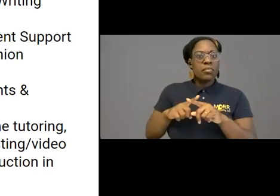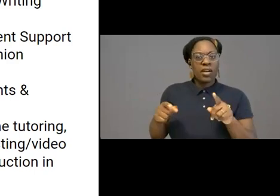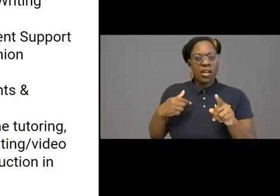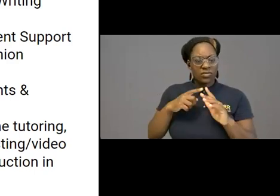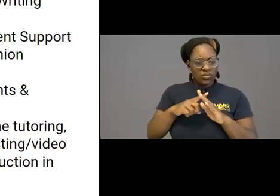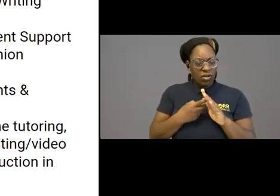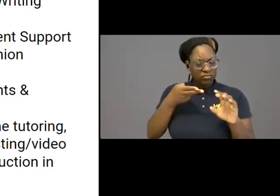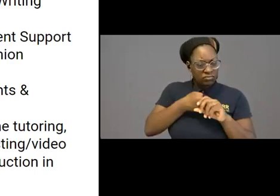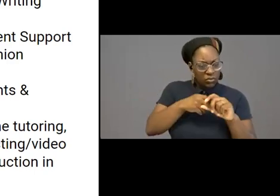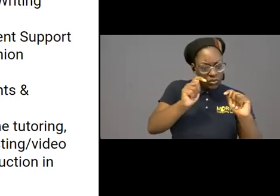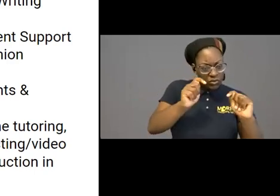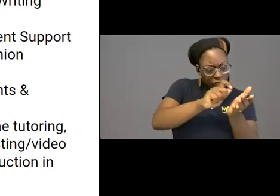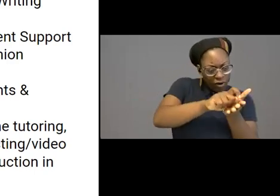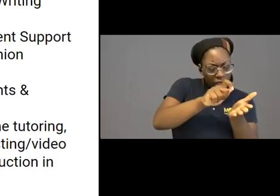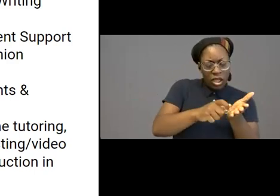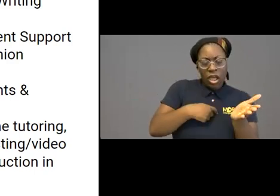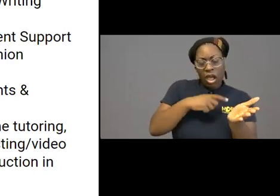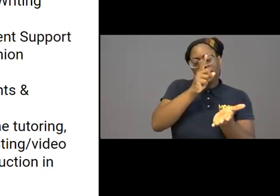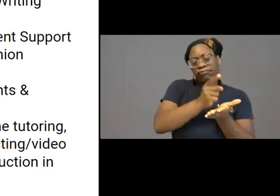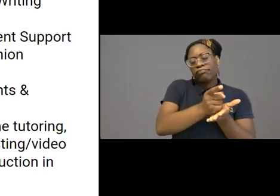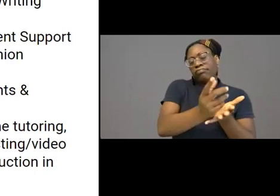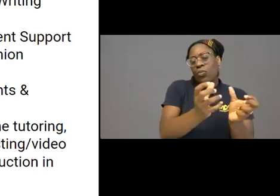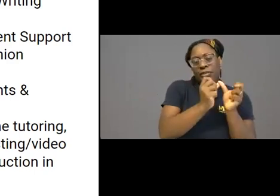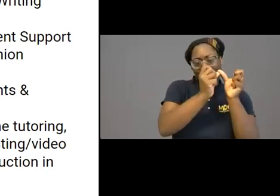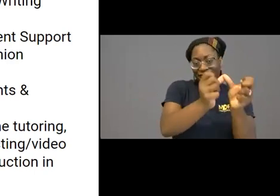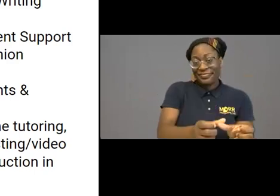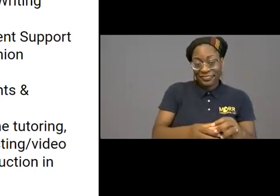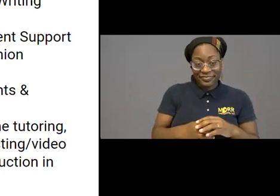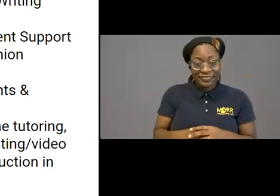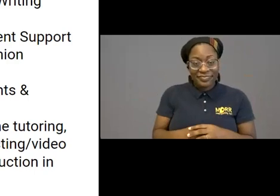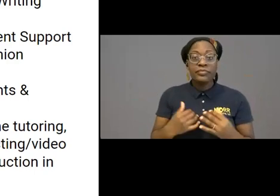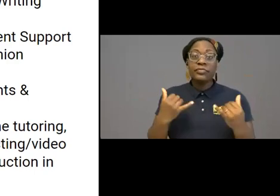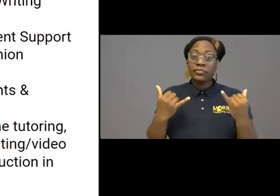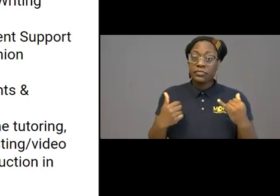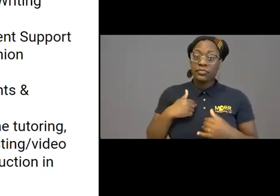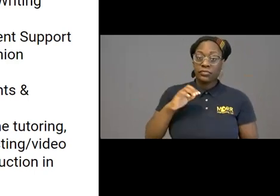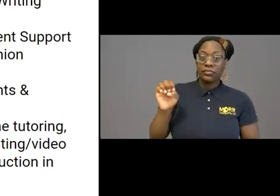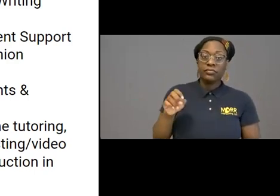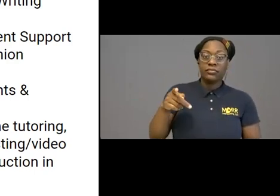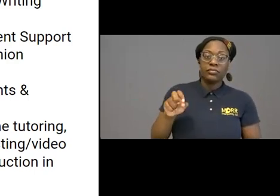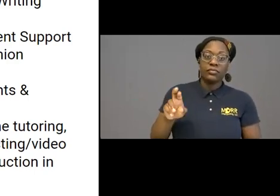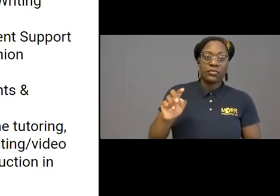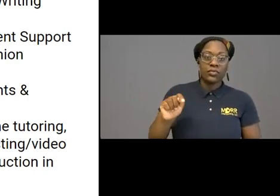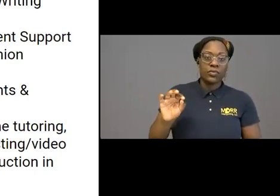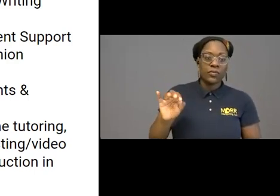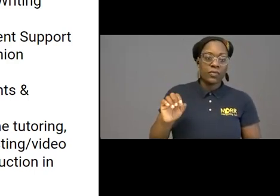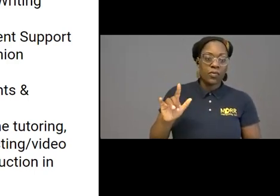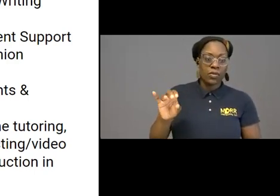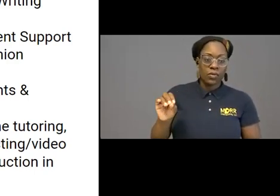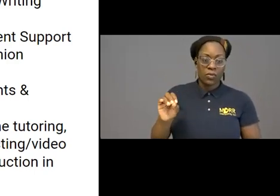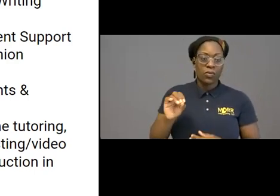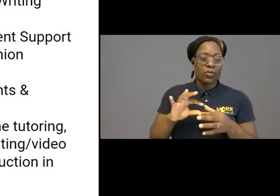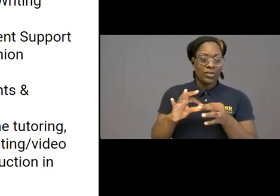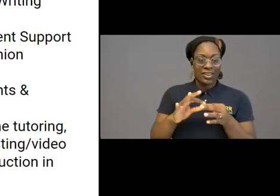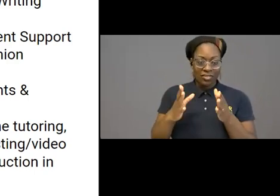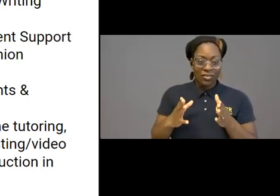currently the ePortfolio Student Support Coordinator at Old Dominion University in Norfolk, Virginia. So we have a